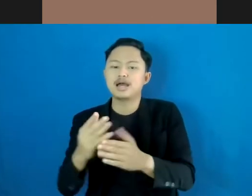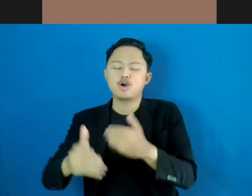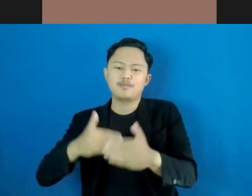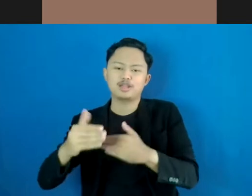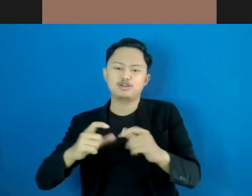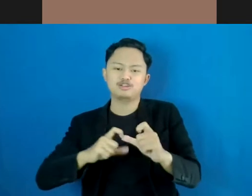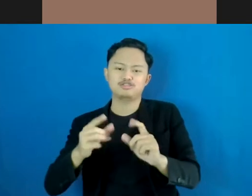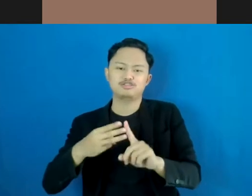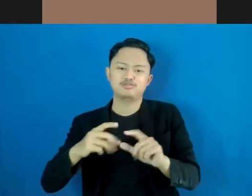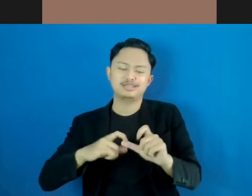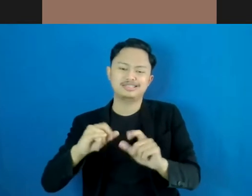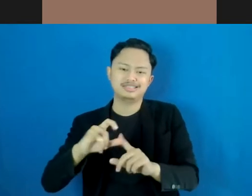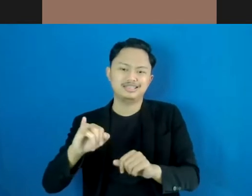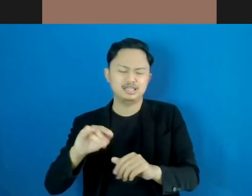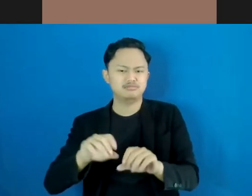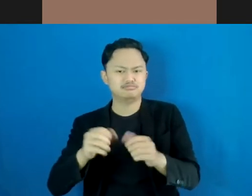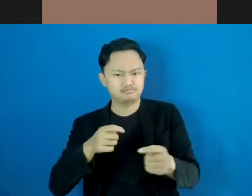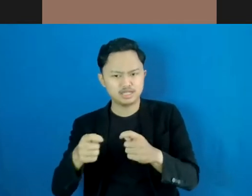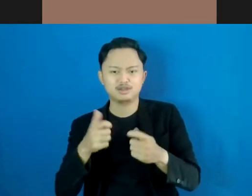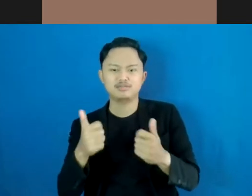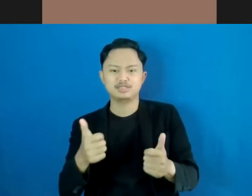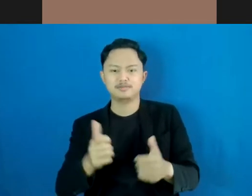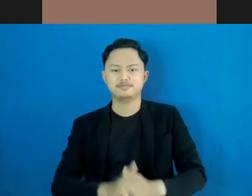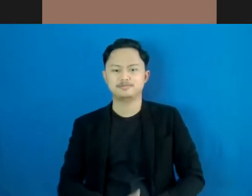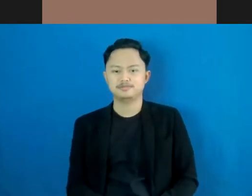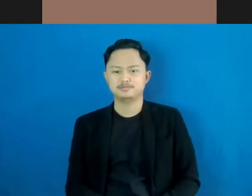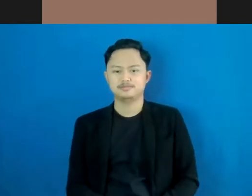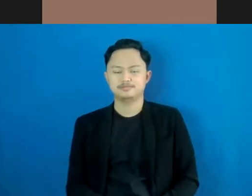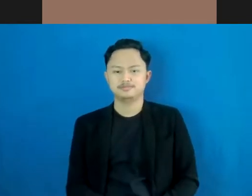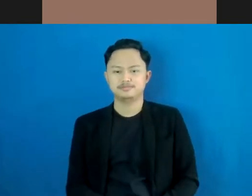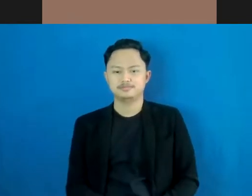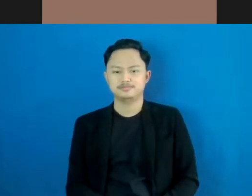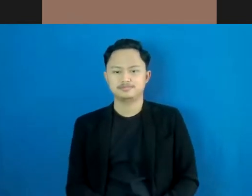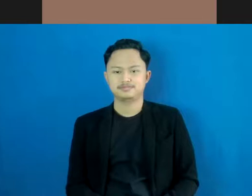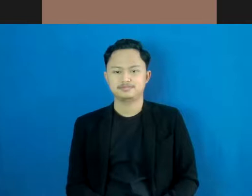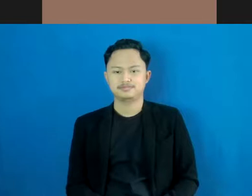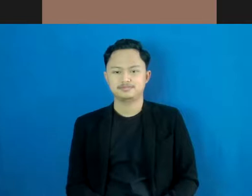so that they will reduce it into the vehicle cost and quote you the lesser rates.